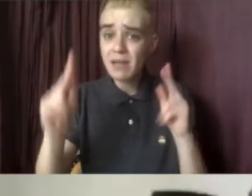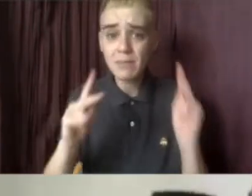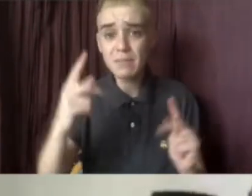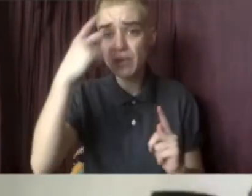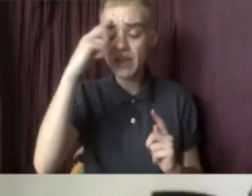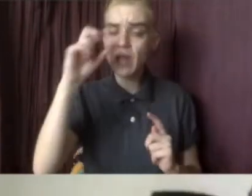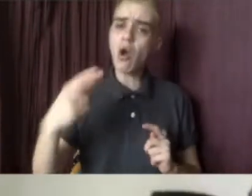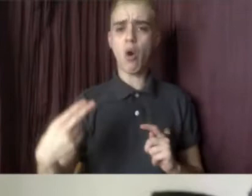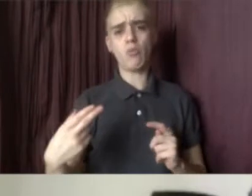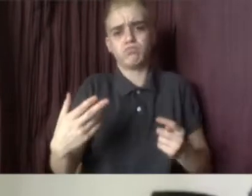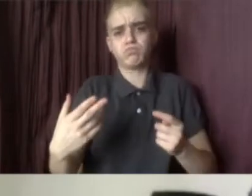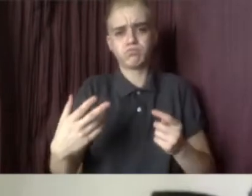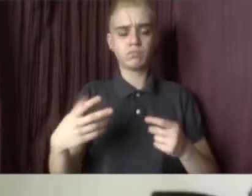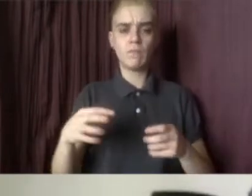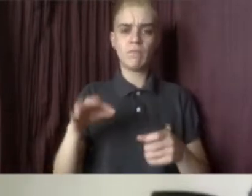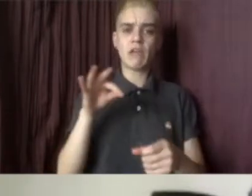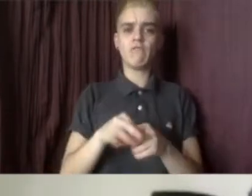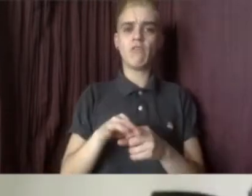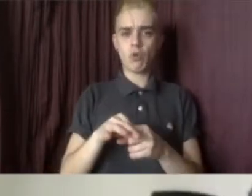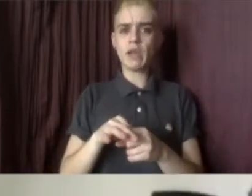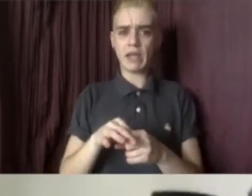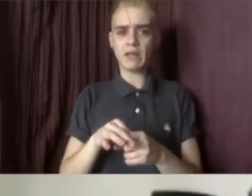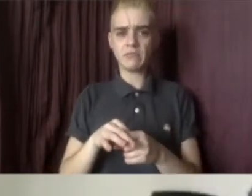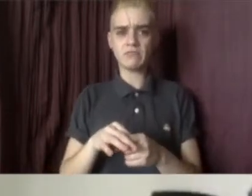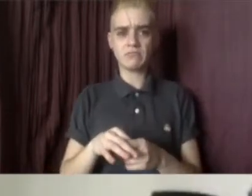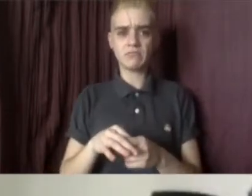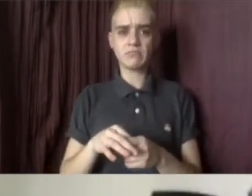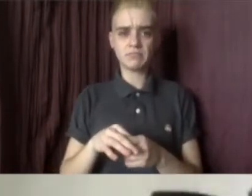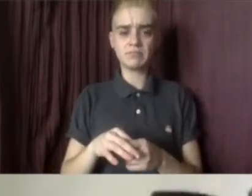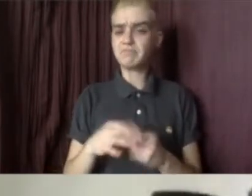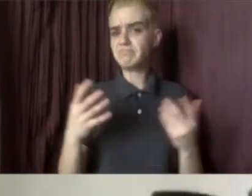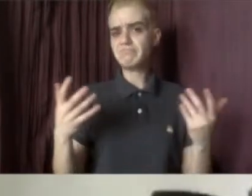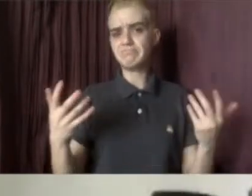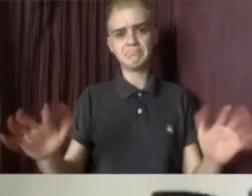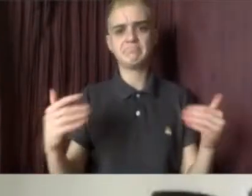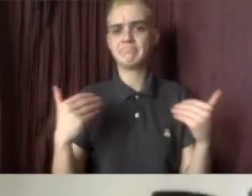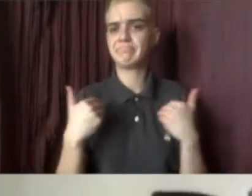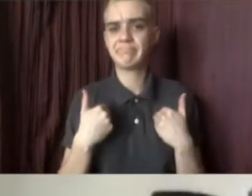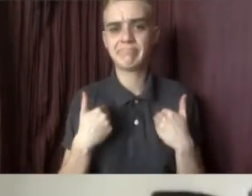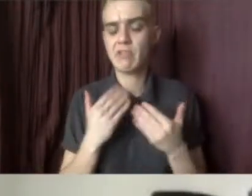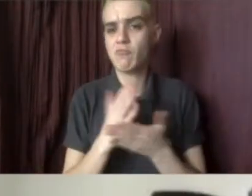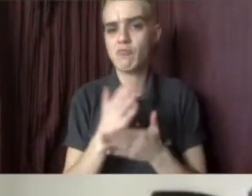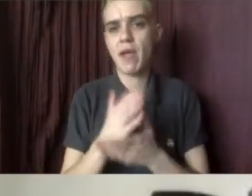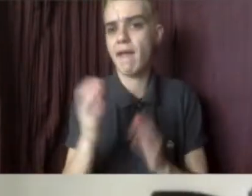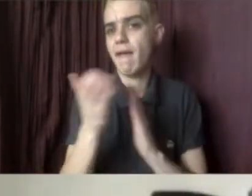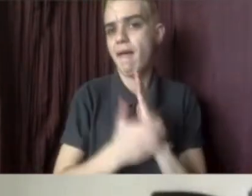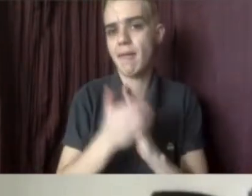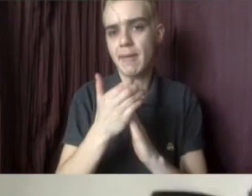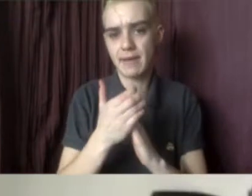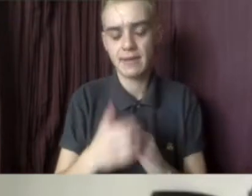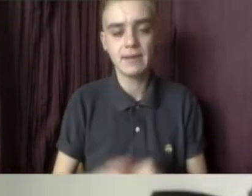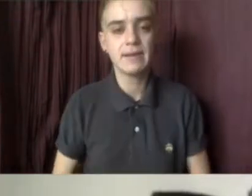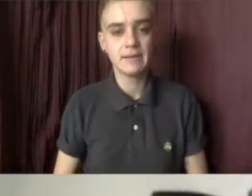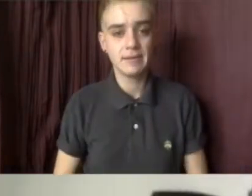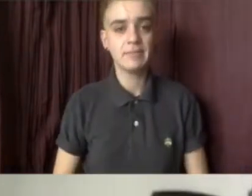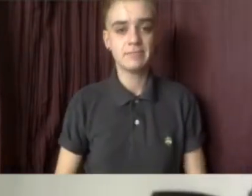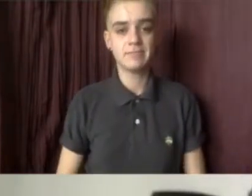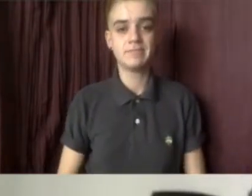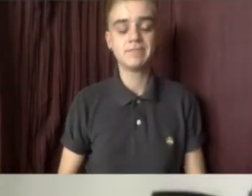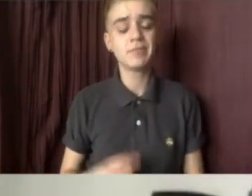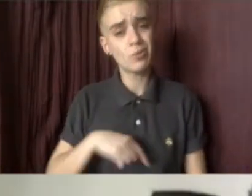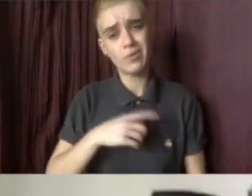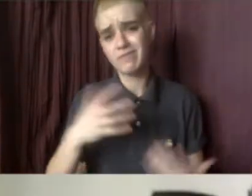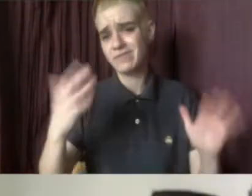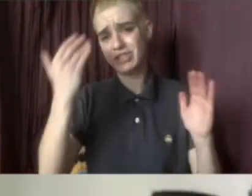this country, right? And the intersection of that, of being a Black disabled person trying to cast a vote in this country. We come from